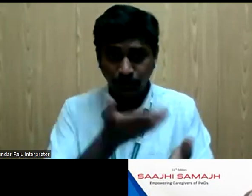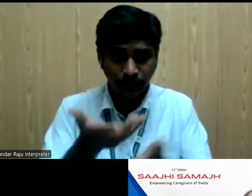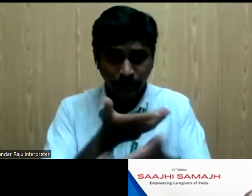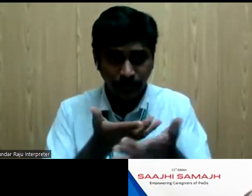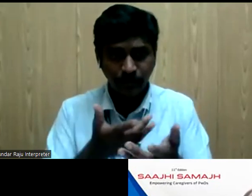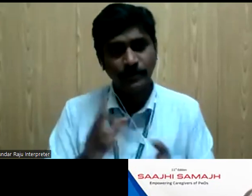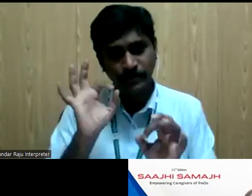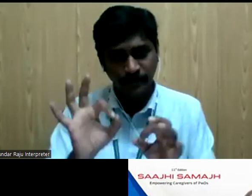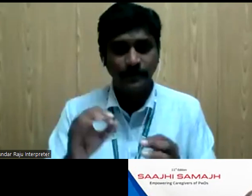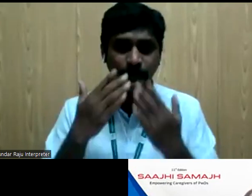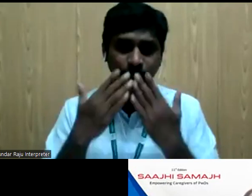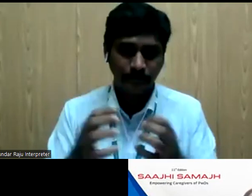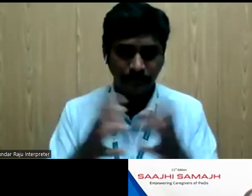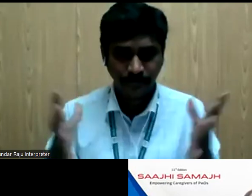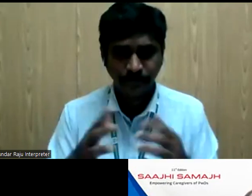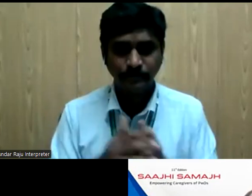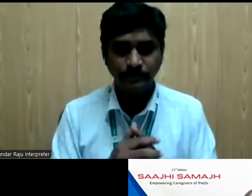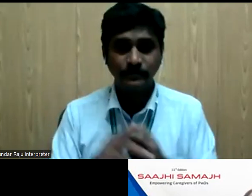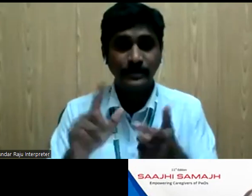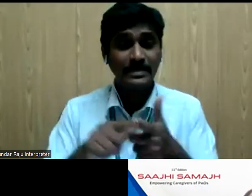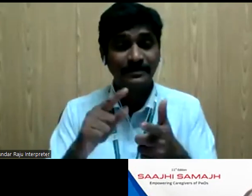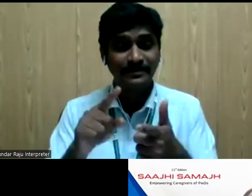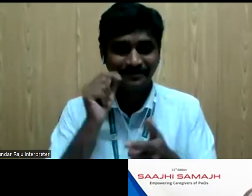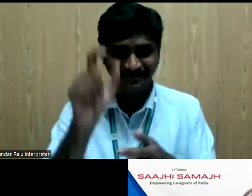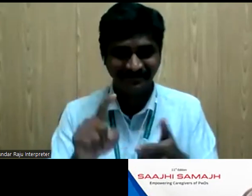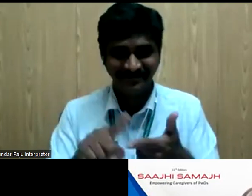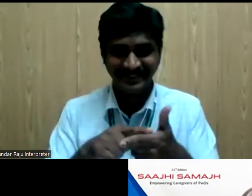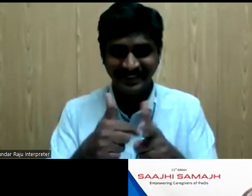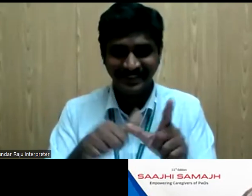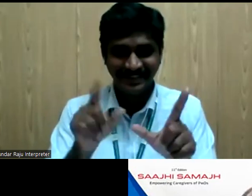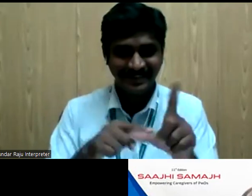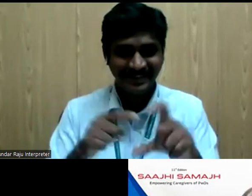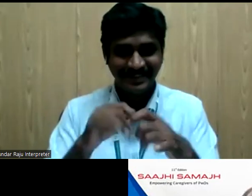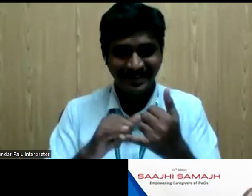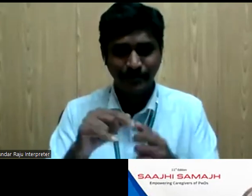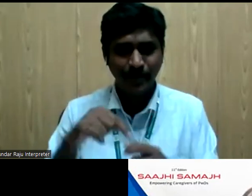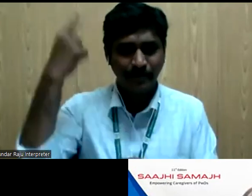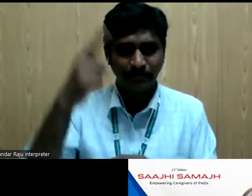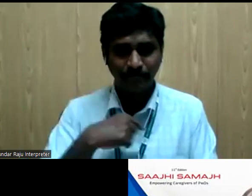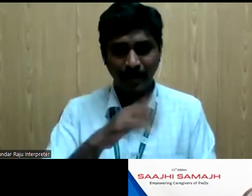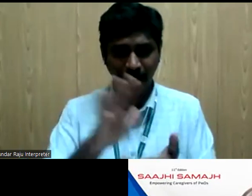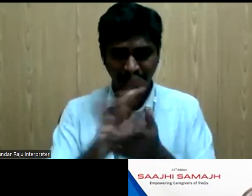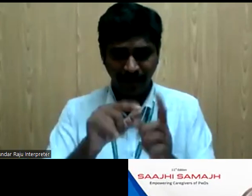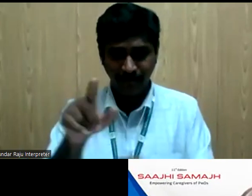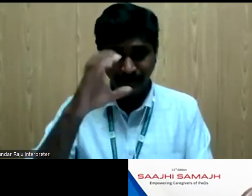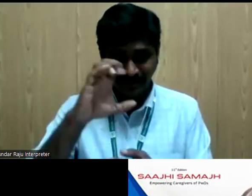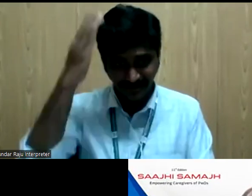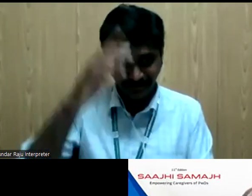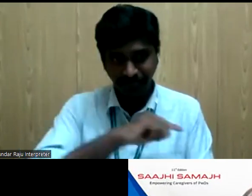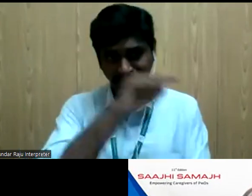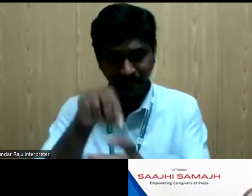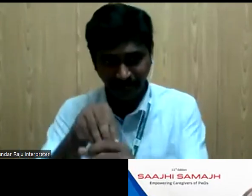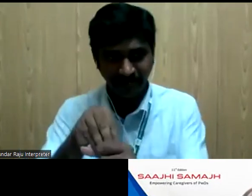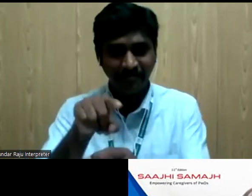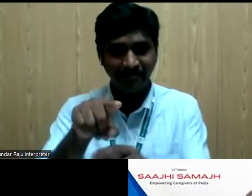us. I will call upon you the next time I'm in Hyderabad to take this discussion forward. Thank you so much for